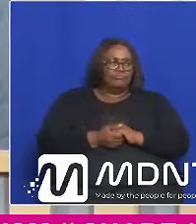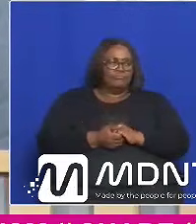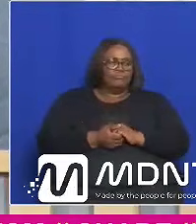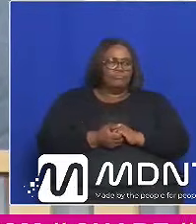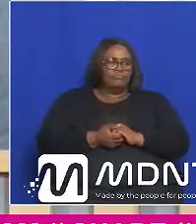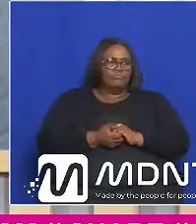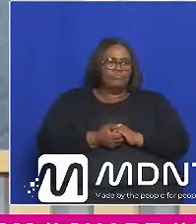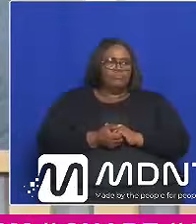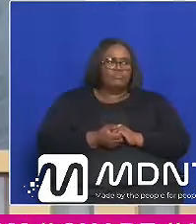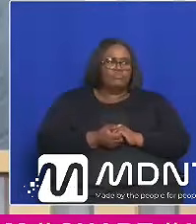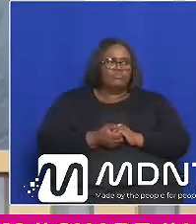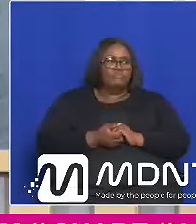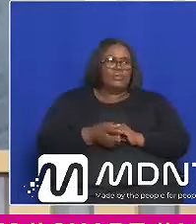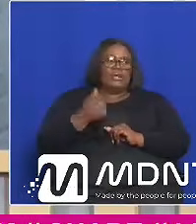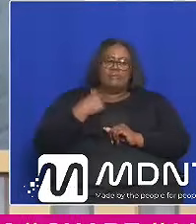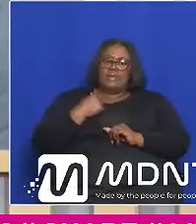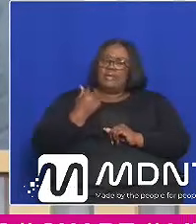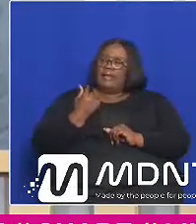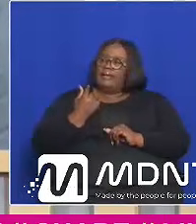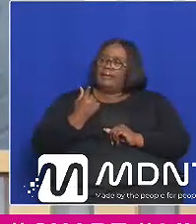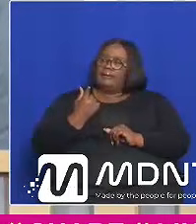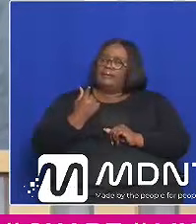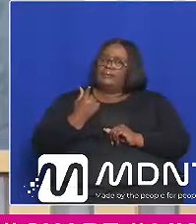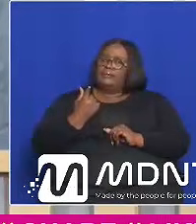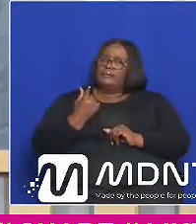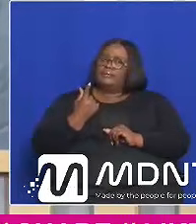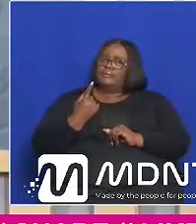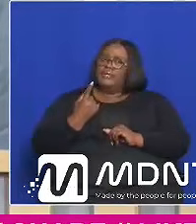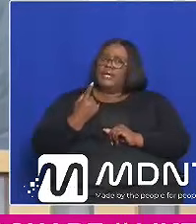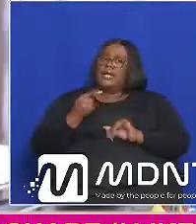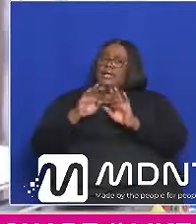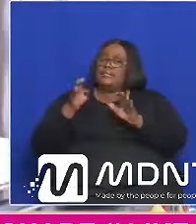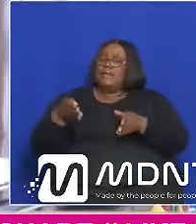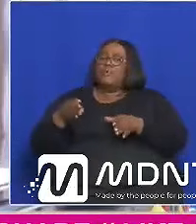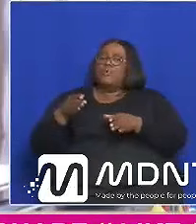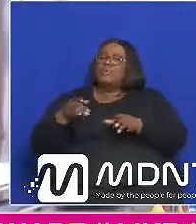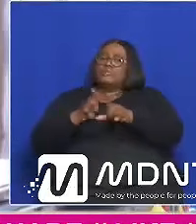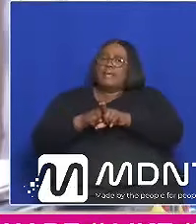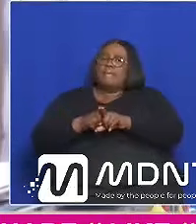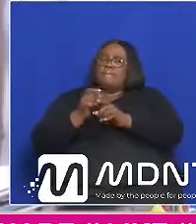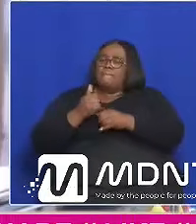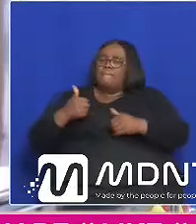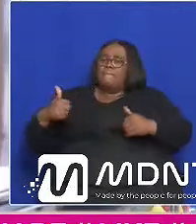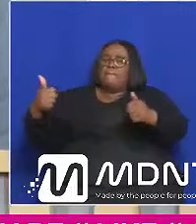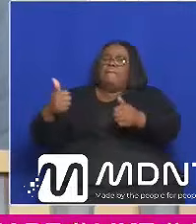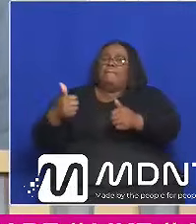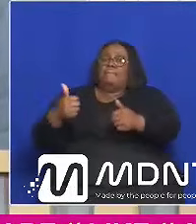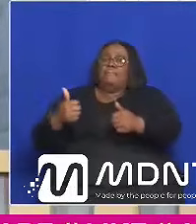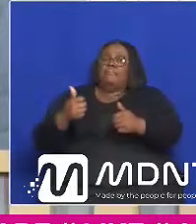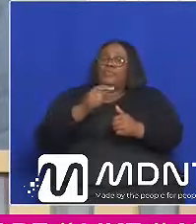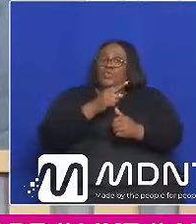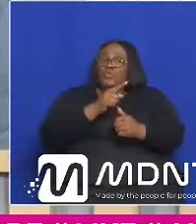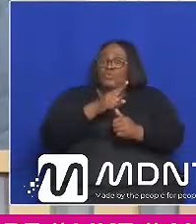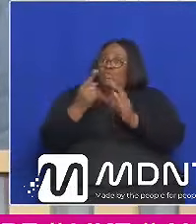close to and sit on the same table with him. So you met at the wedding? I met him